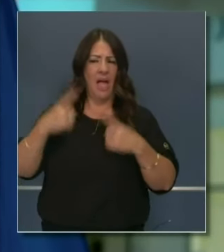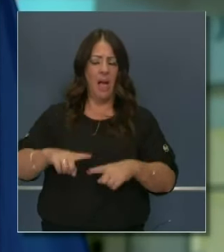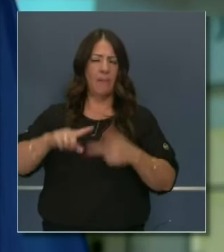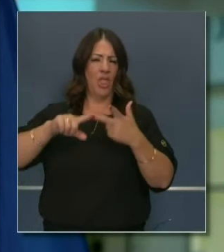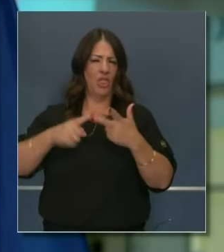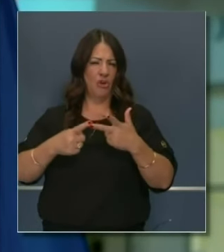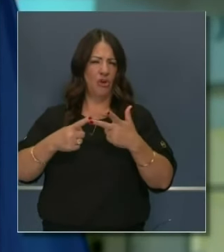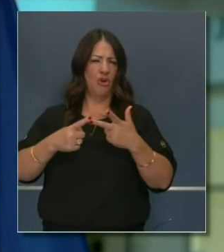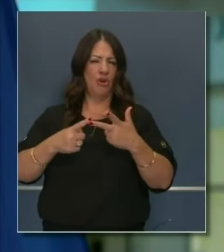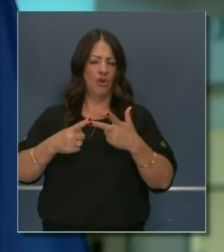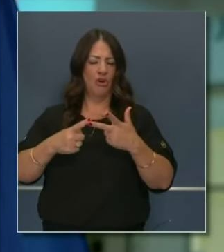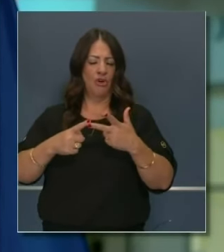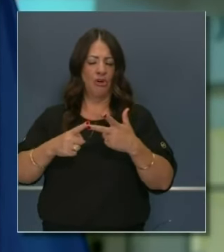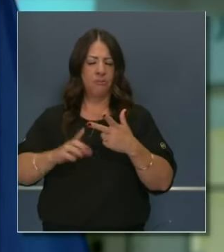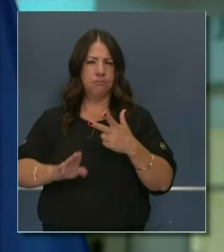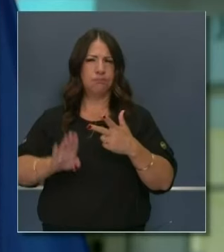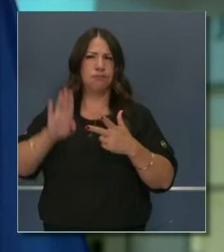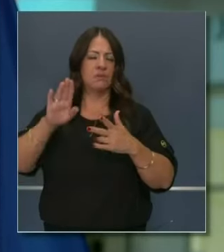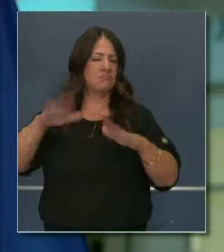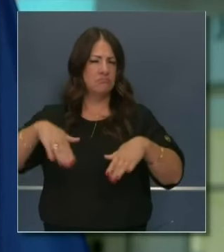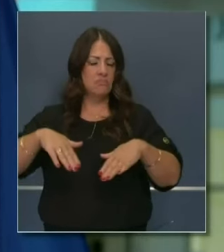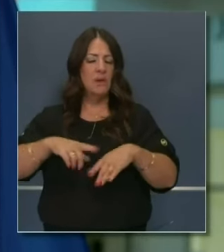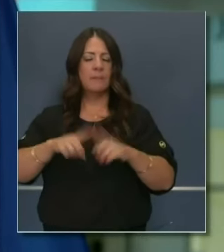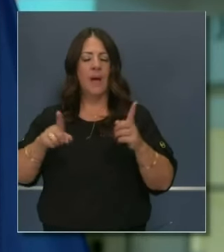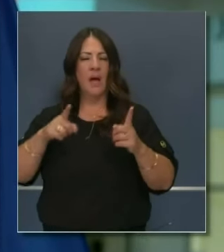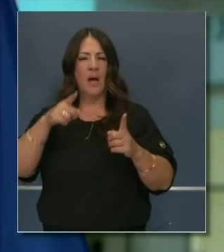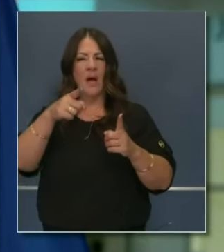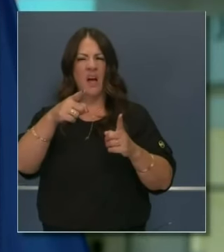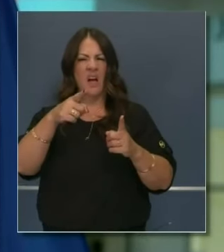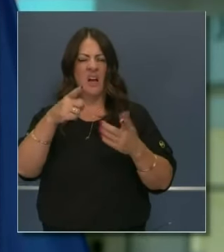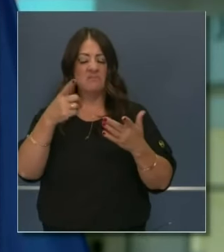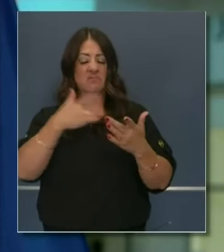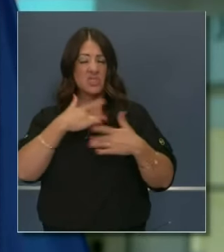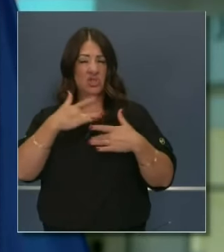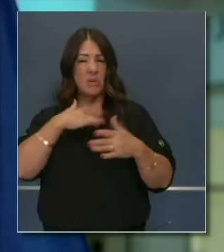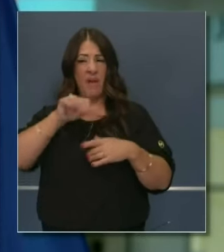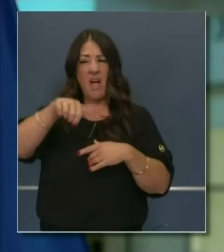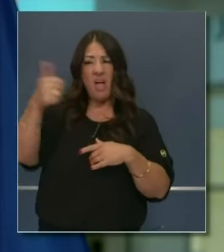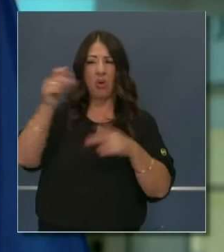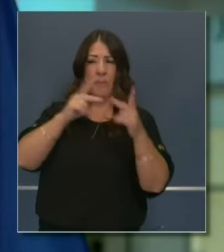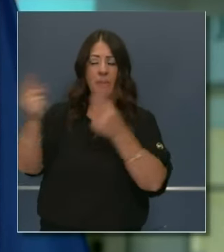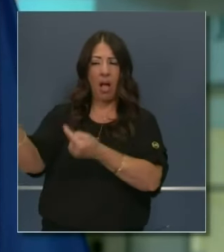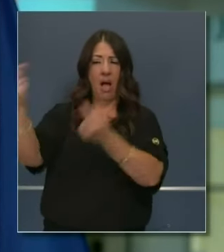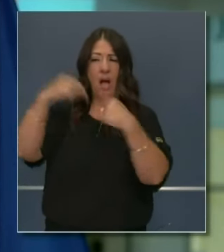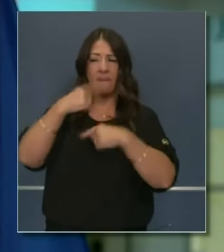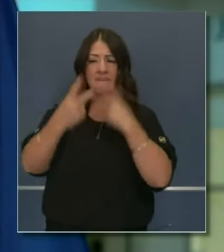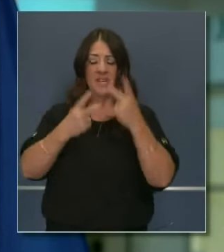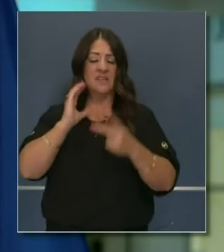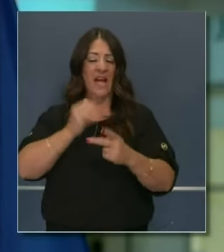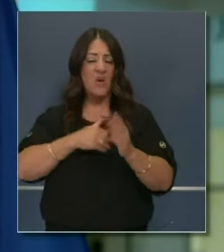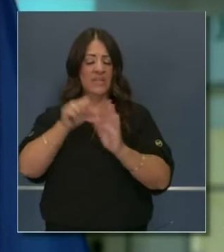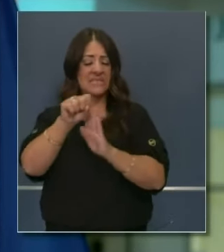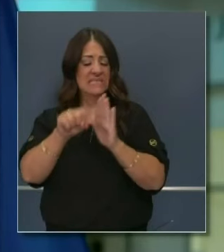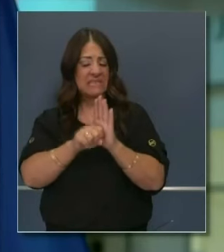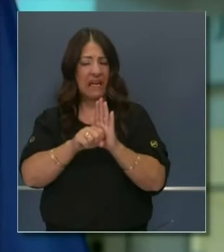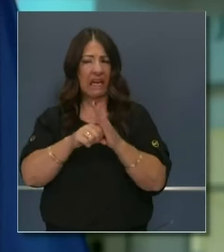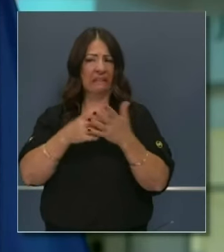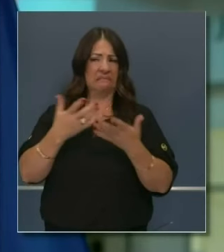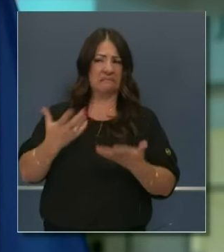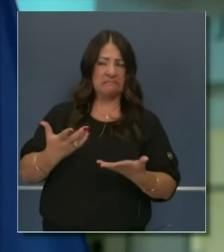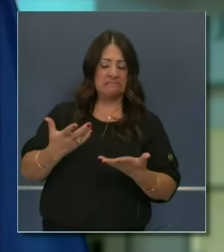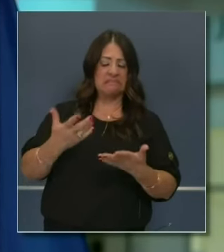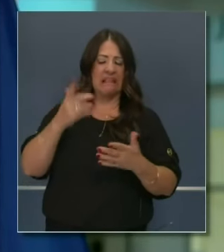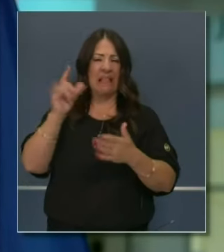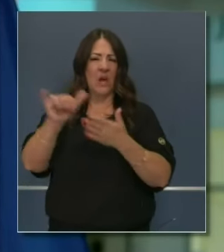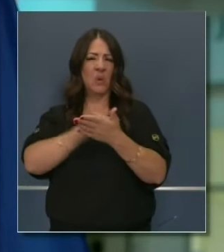for travelers coming from those states that are seeing really high caseloads right now, the way New York